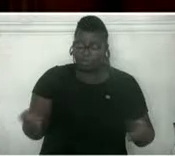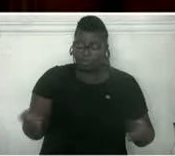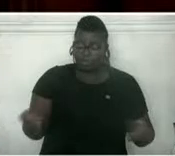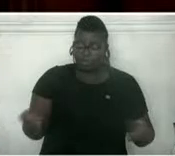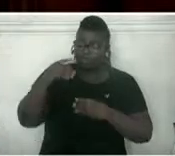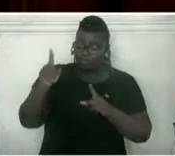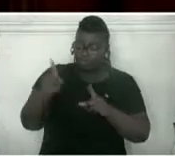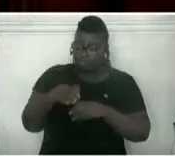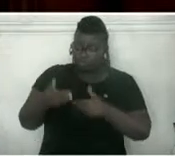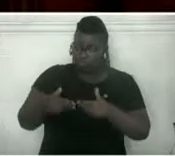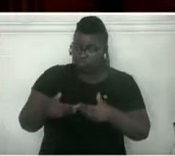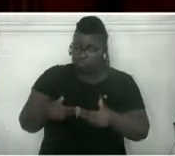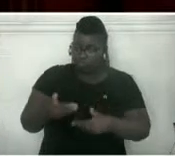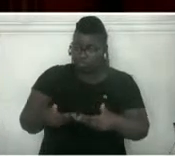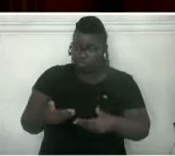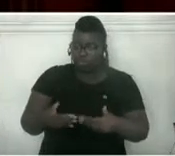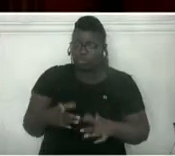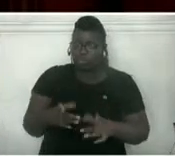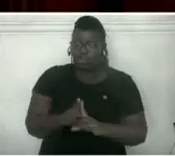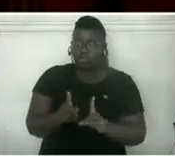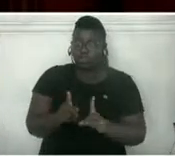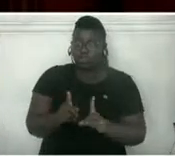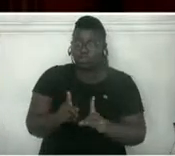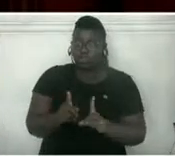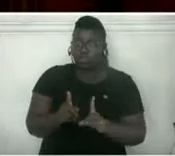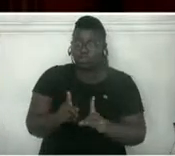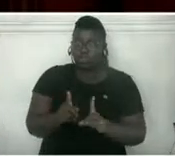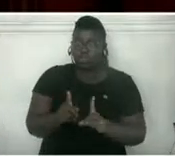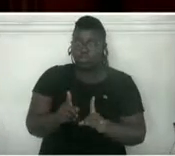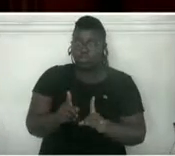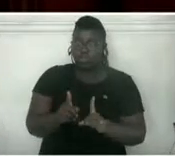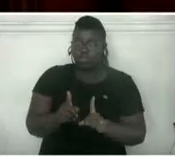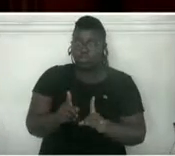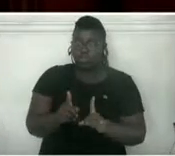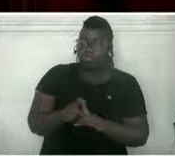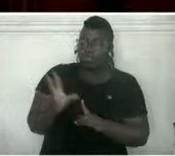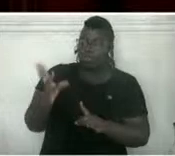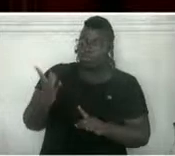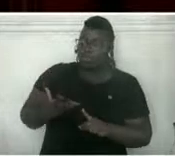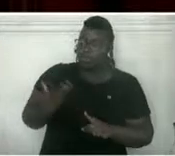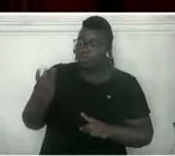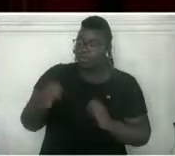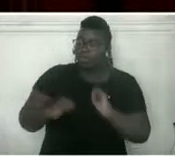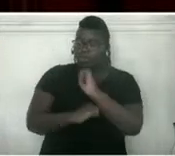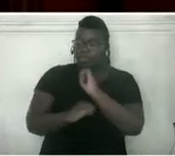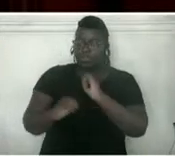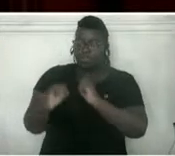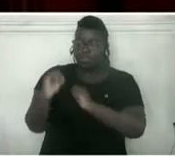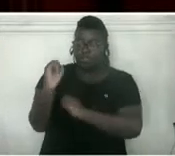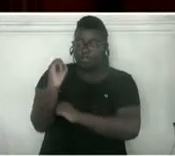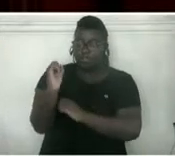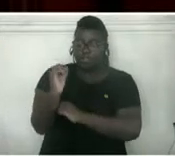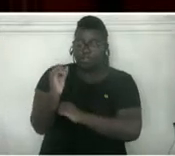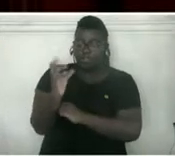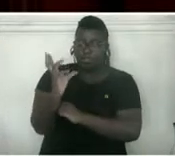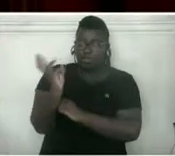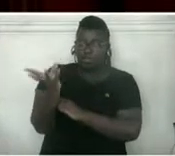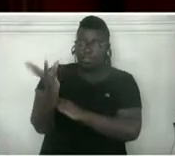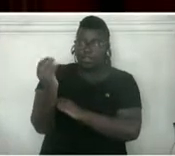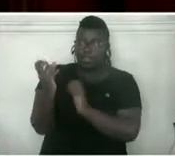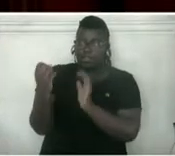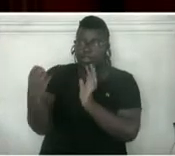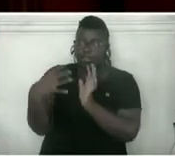the department is now working on filling the organizational structure with the post of about